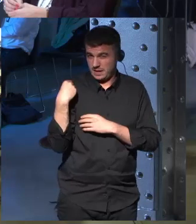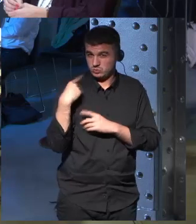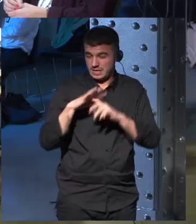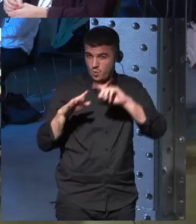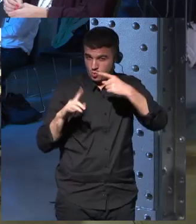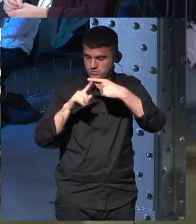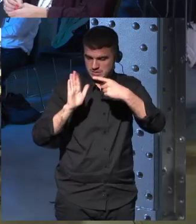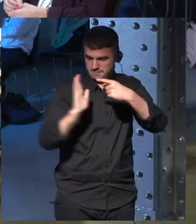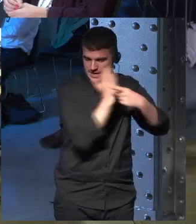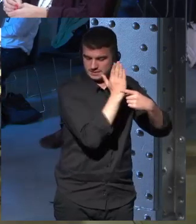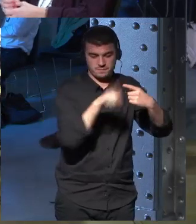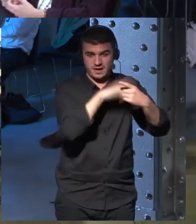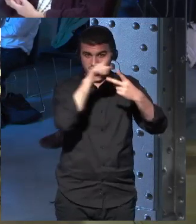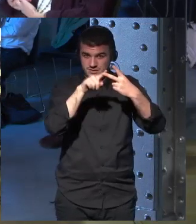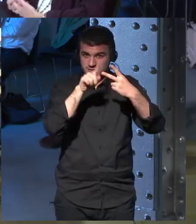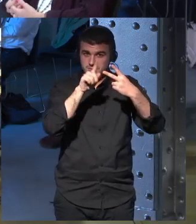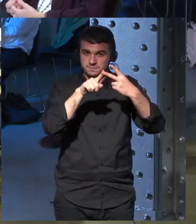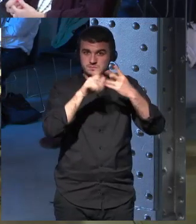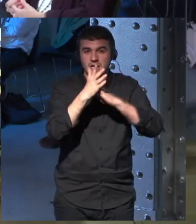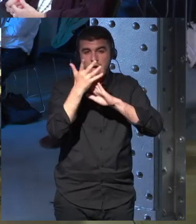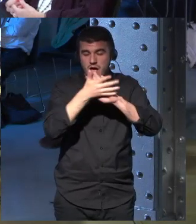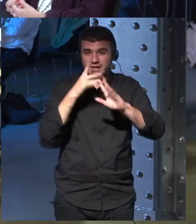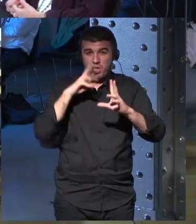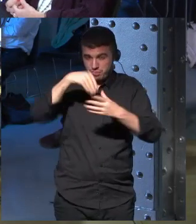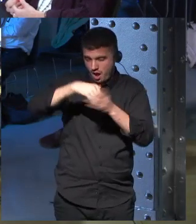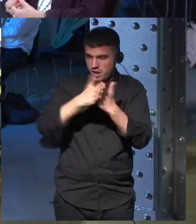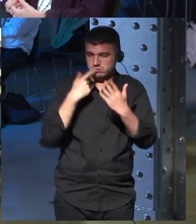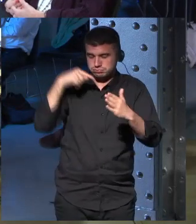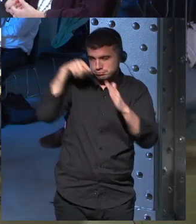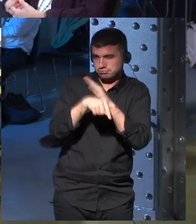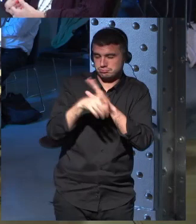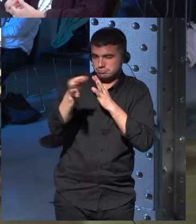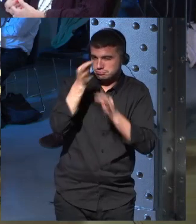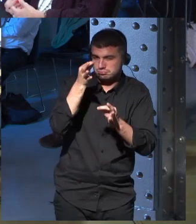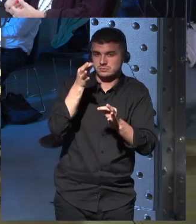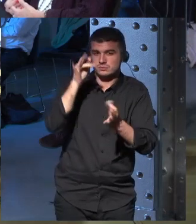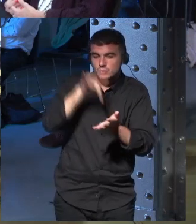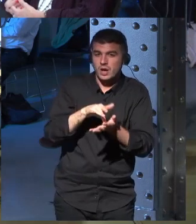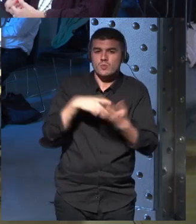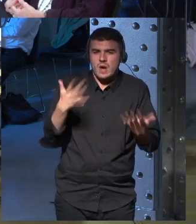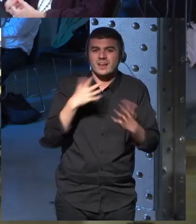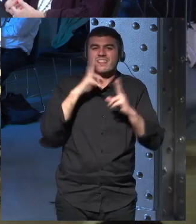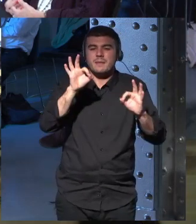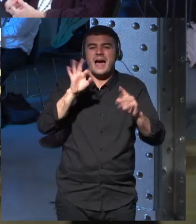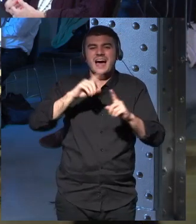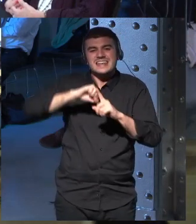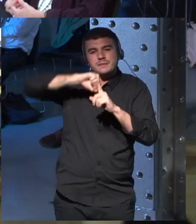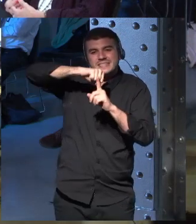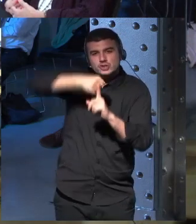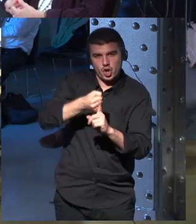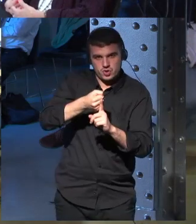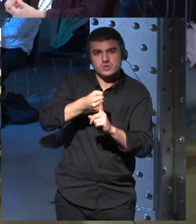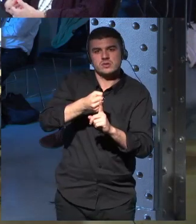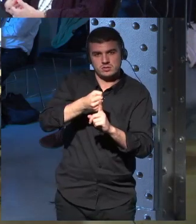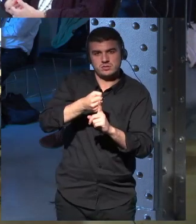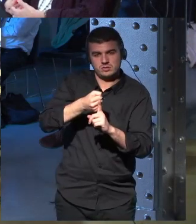The second question that we addressed in the book was the question of repression. And the question